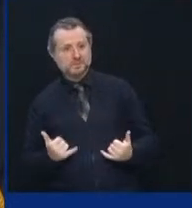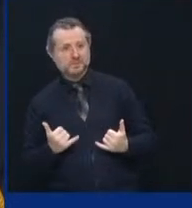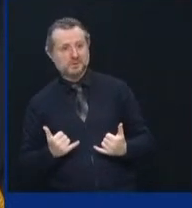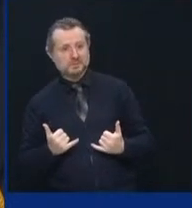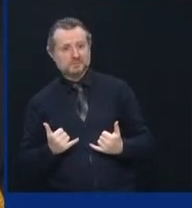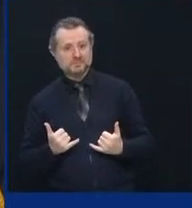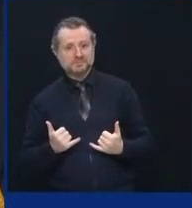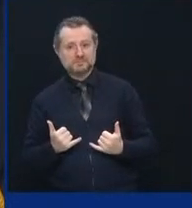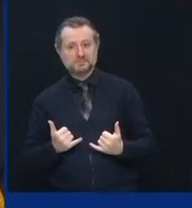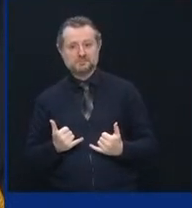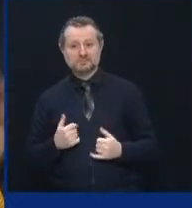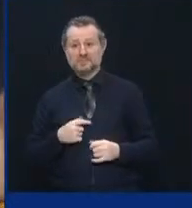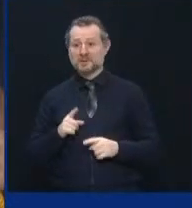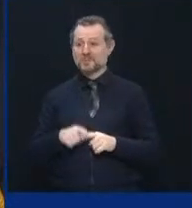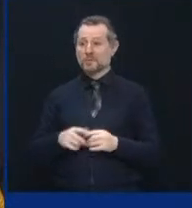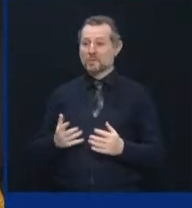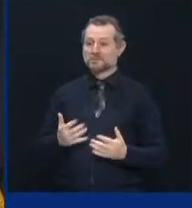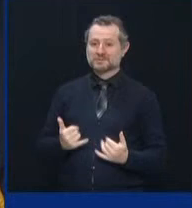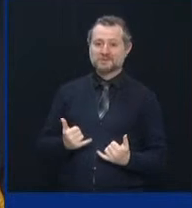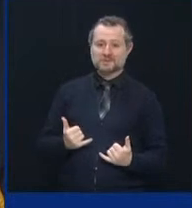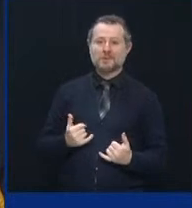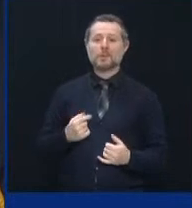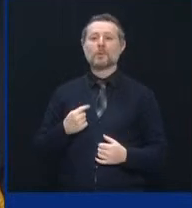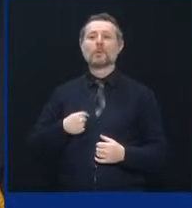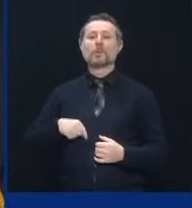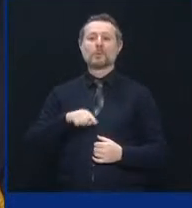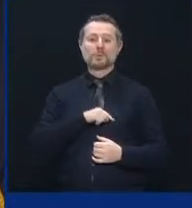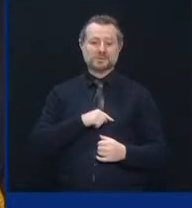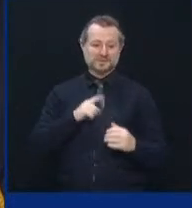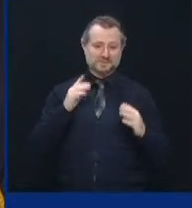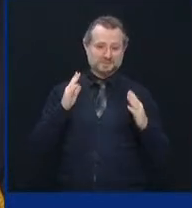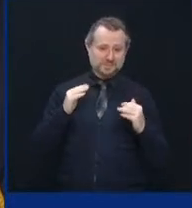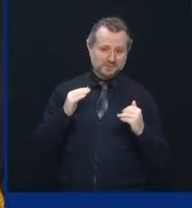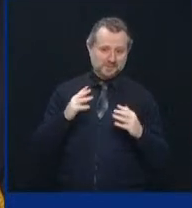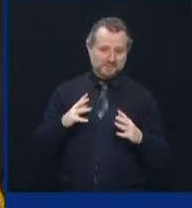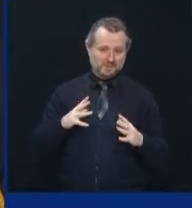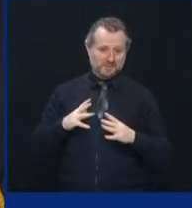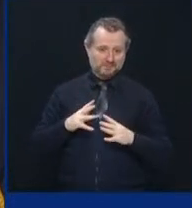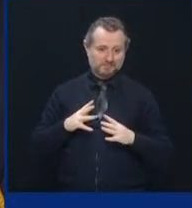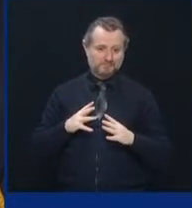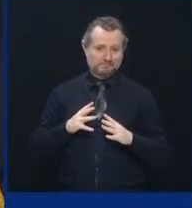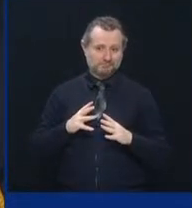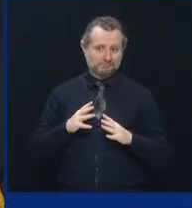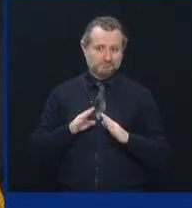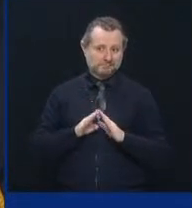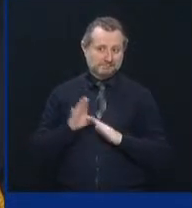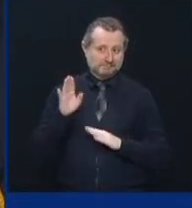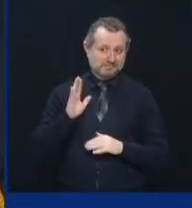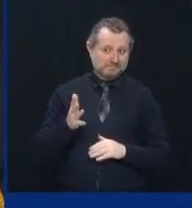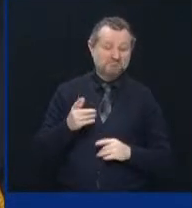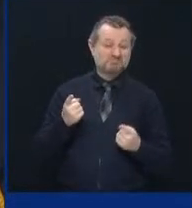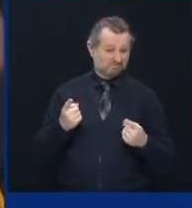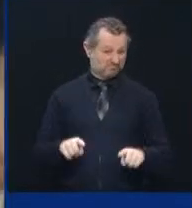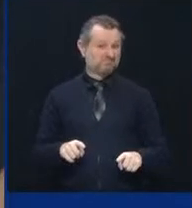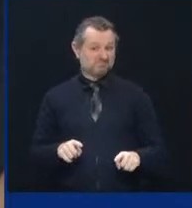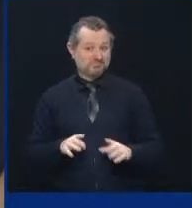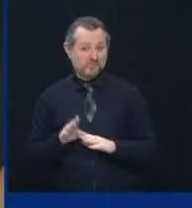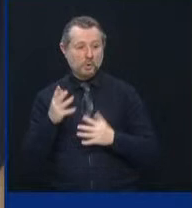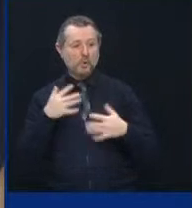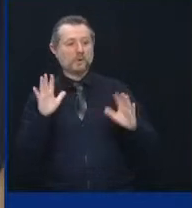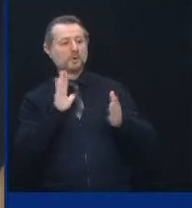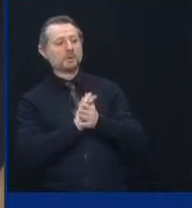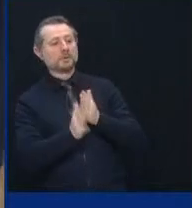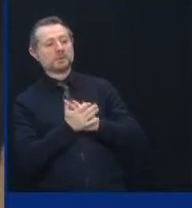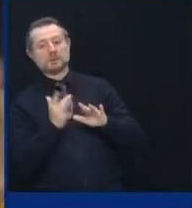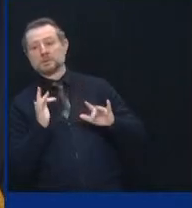we anticipated the holiday surge. The holiday surge came. The holiday surge is over. We're not back